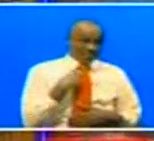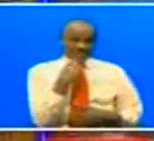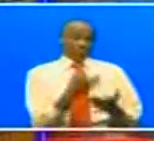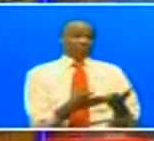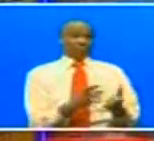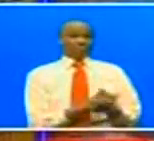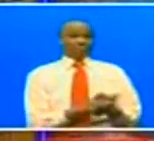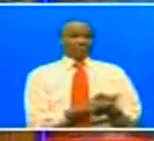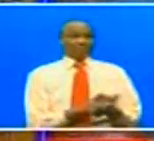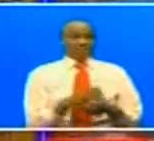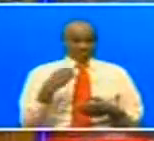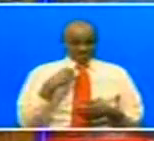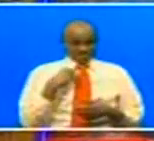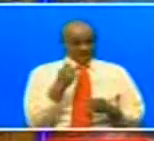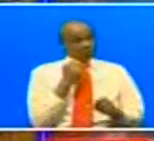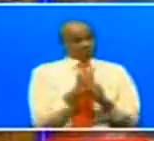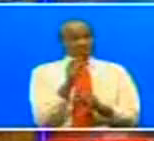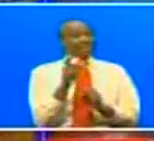High Commission residence anymore, Jeff.